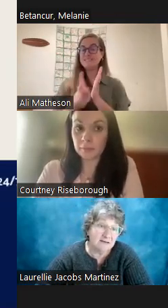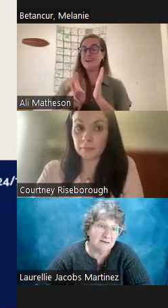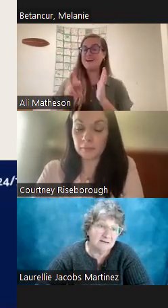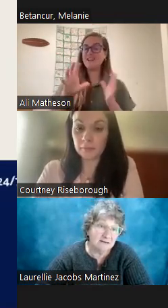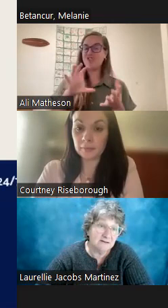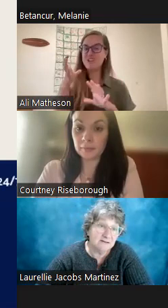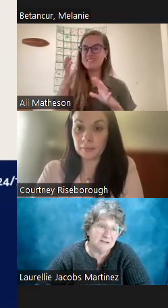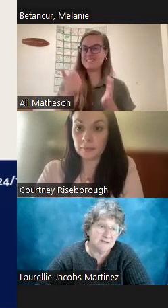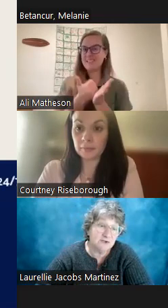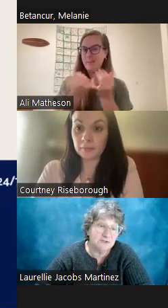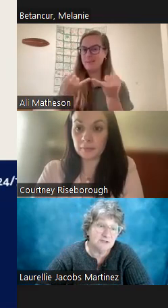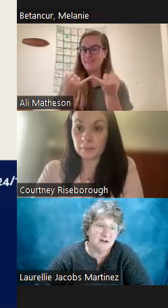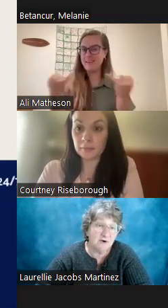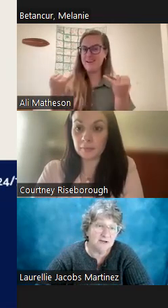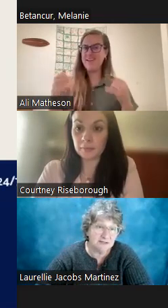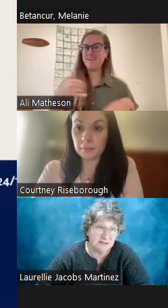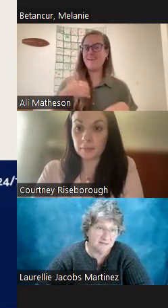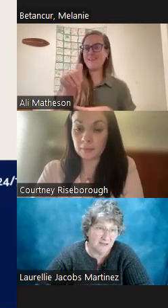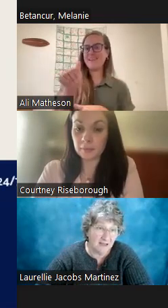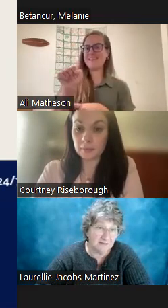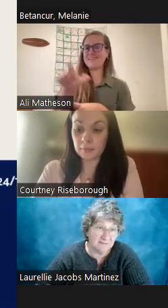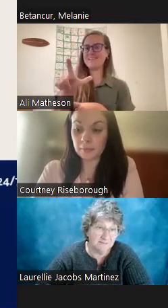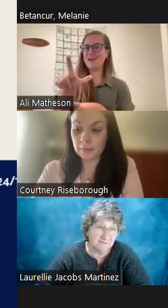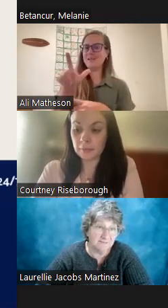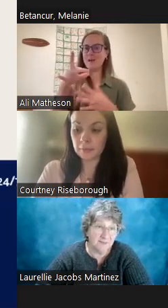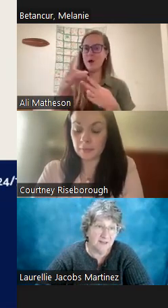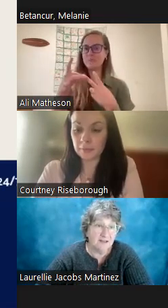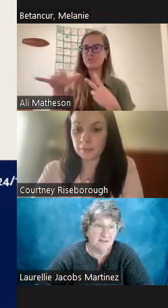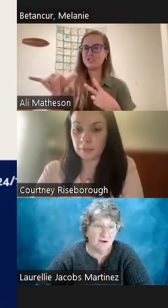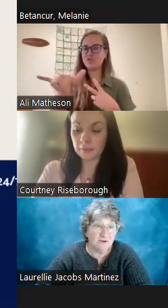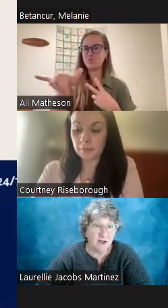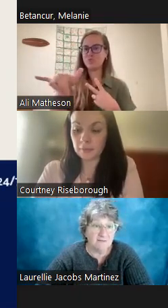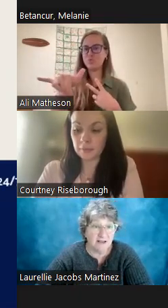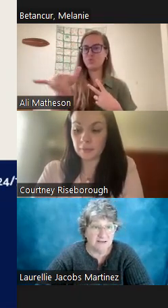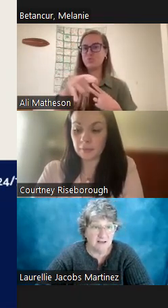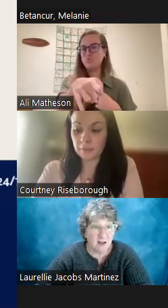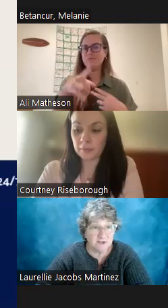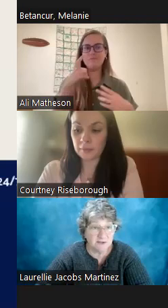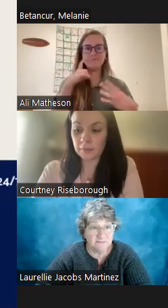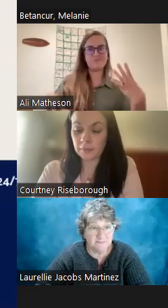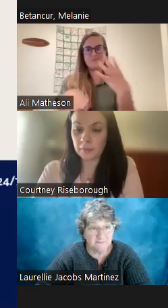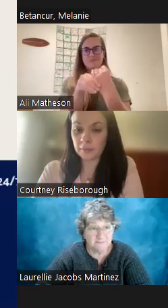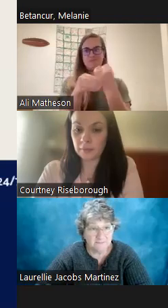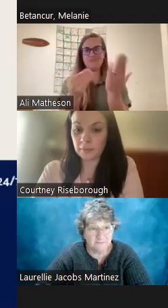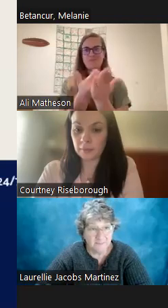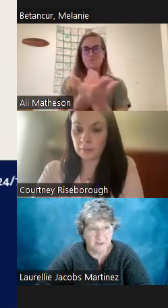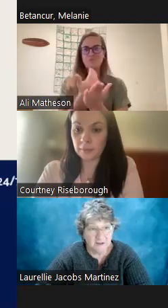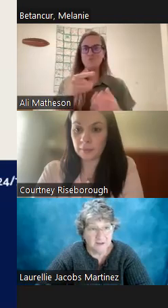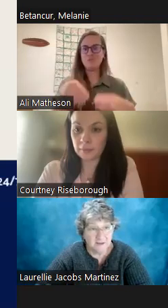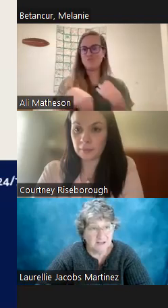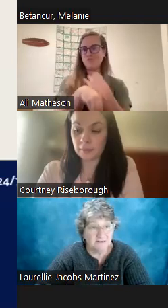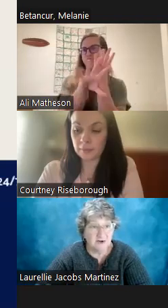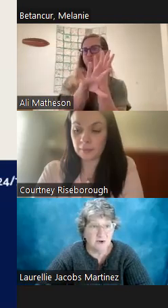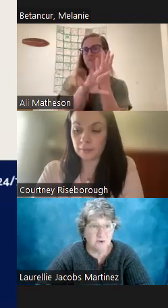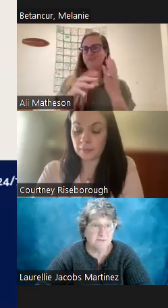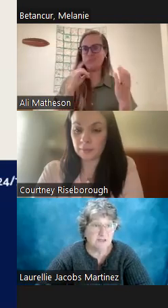988, that's the Suicide and Crisis Lifeline. They also have an ASL option.